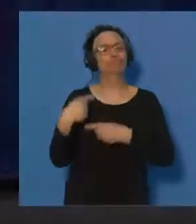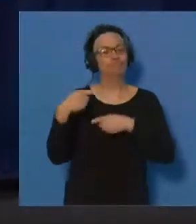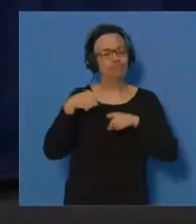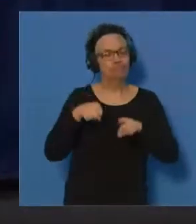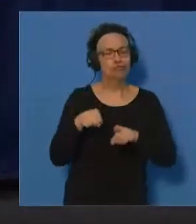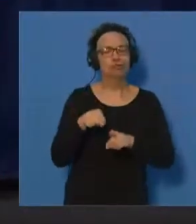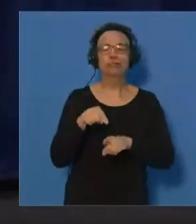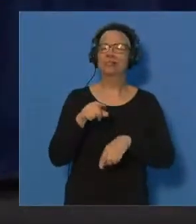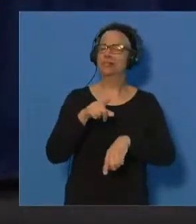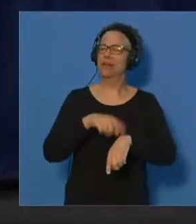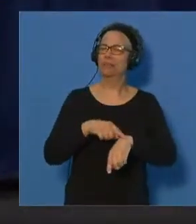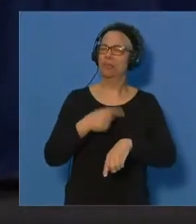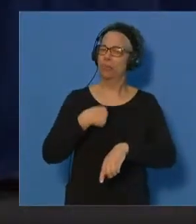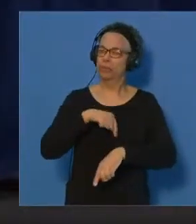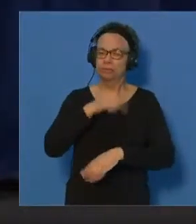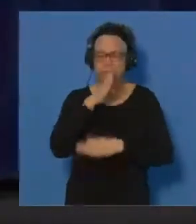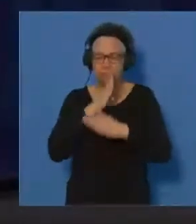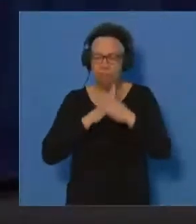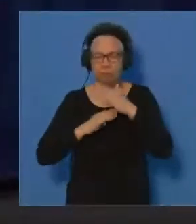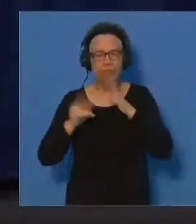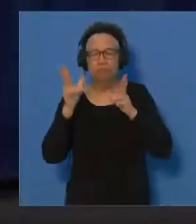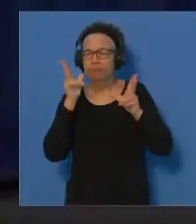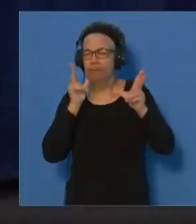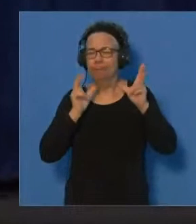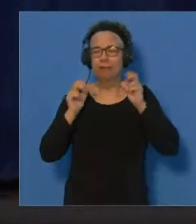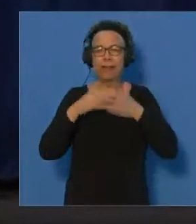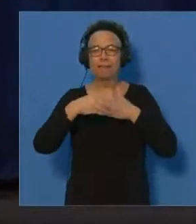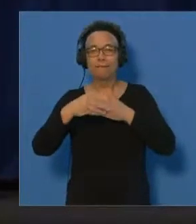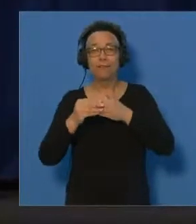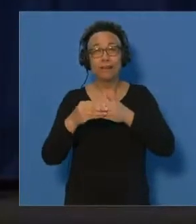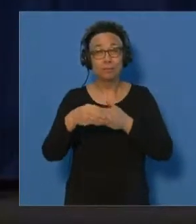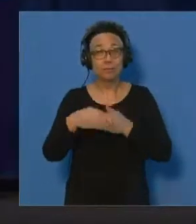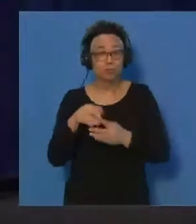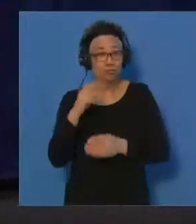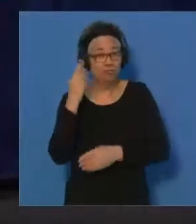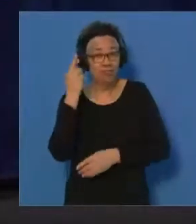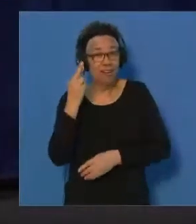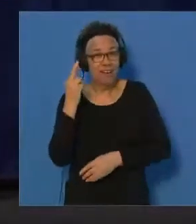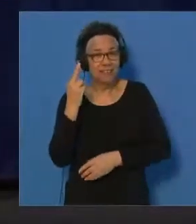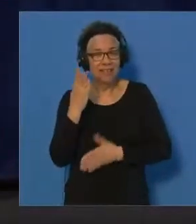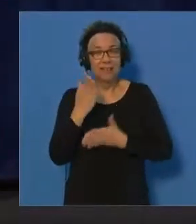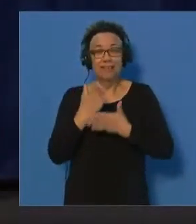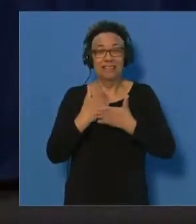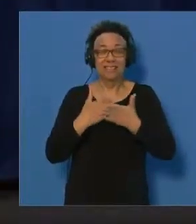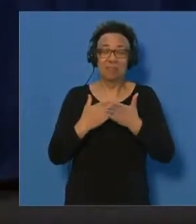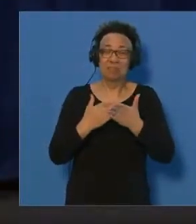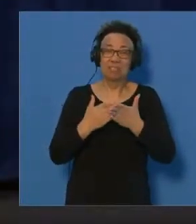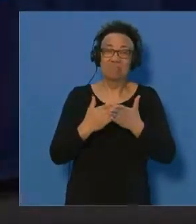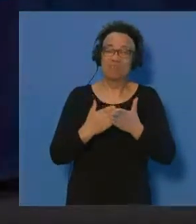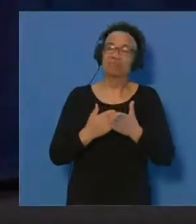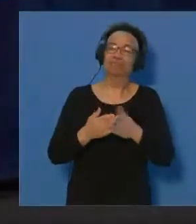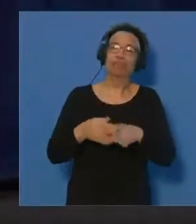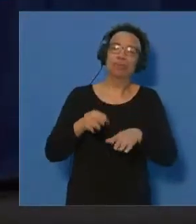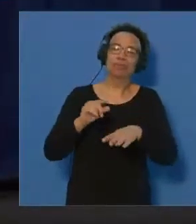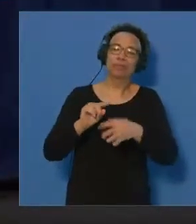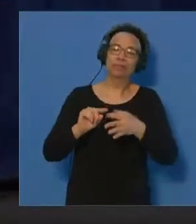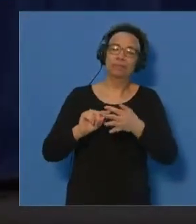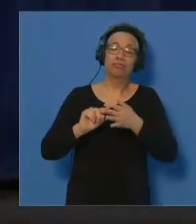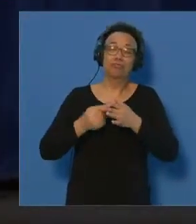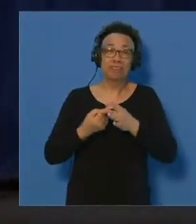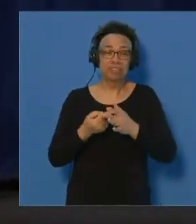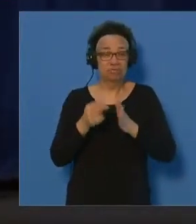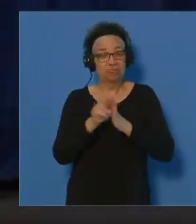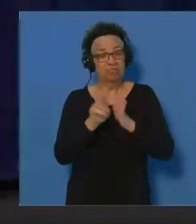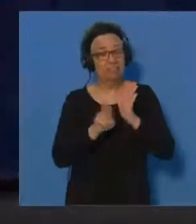we have been humble enough to listen and flexible enough to recognize that some of the aspects of our previous regulations would need to